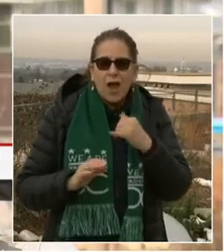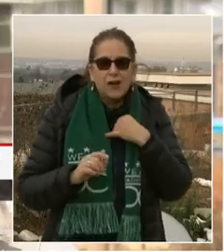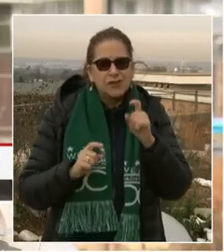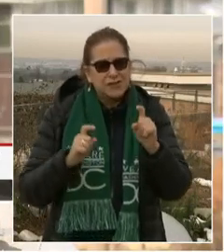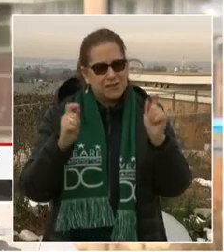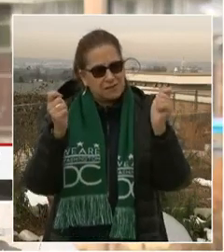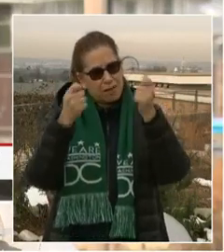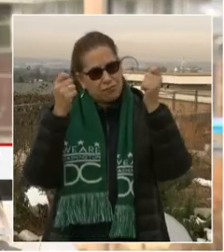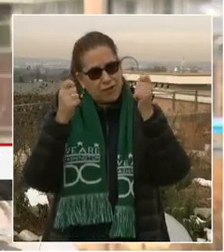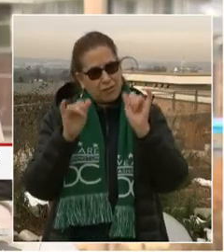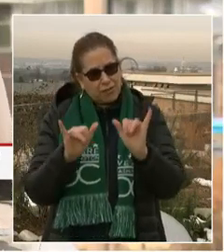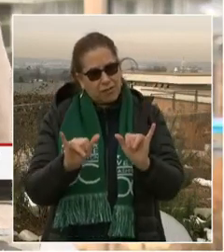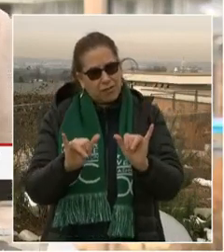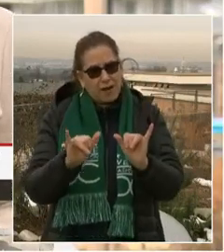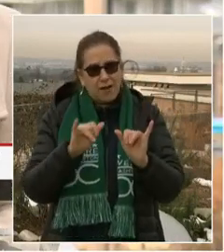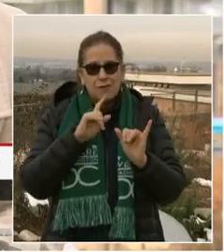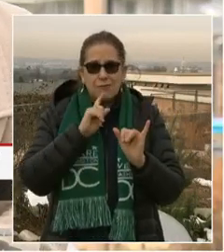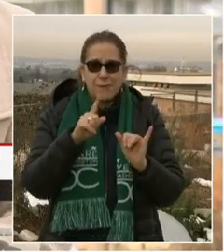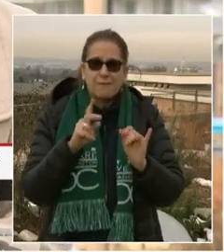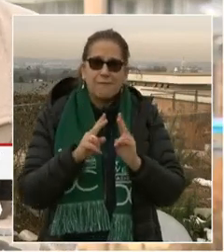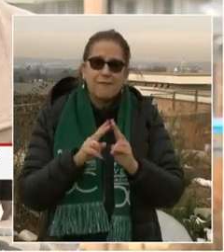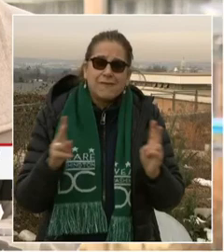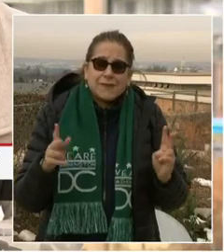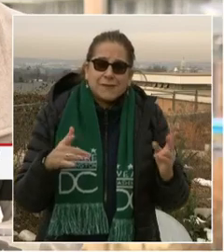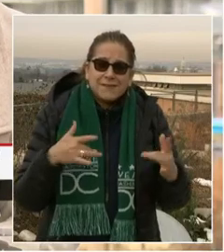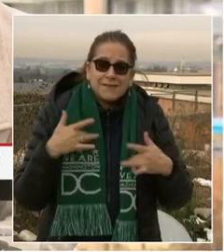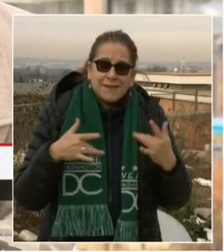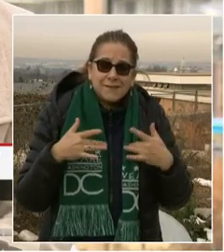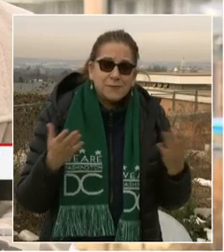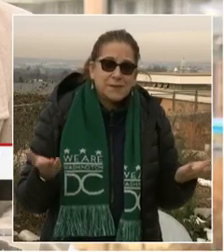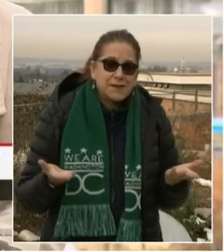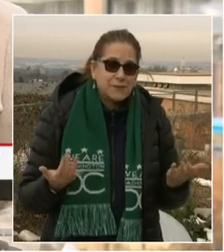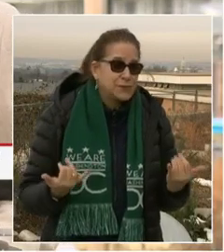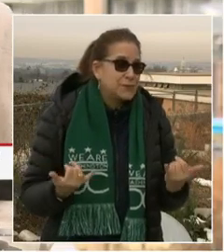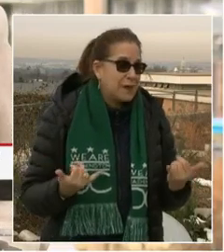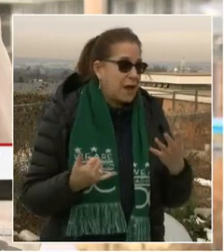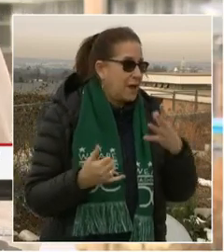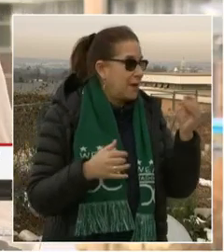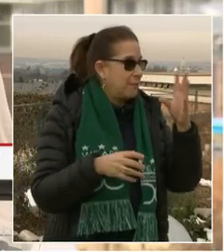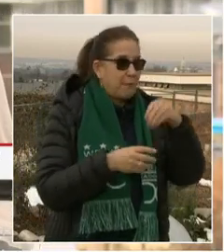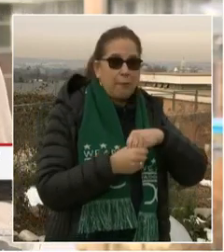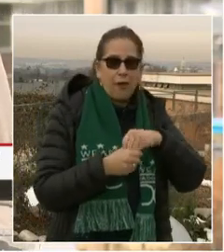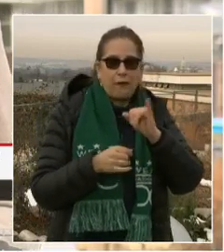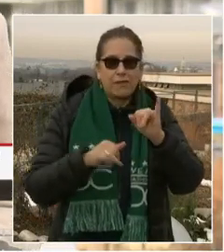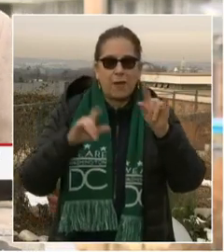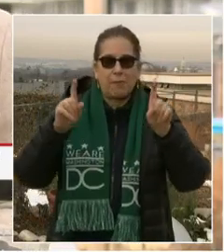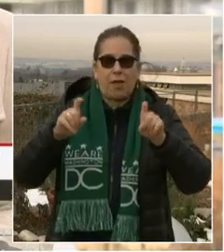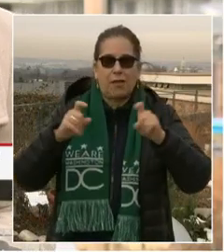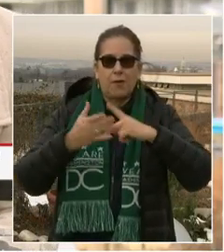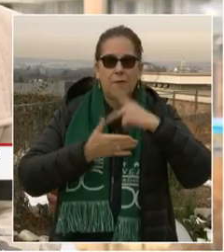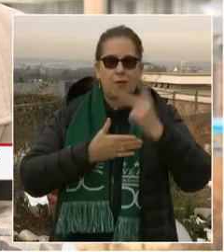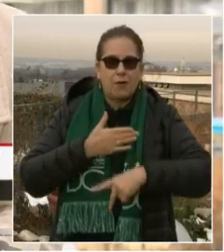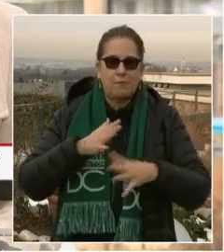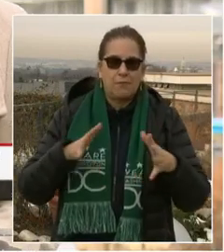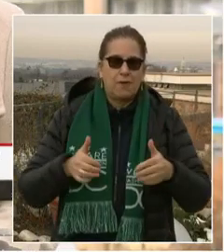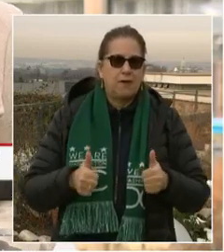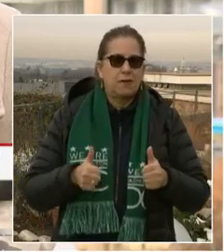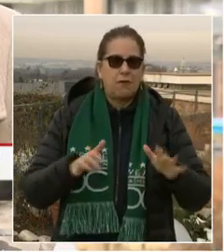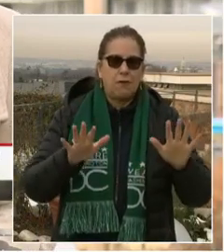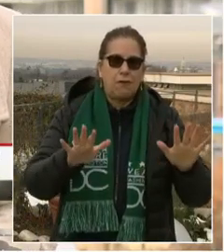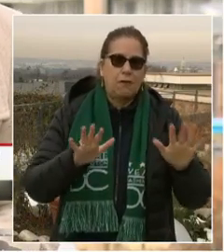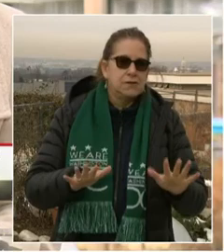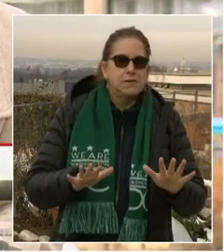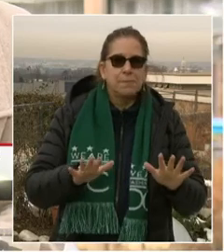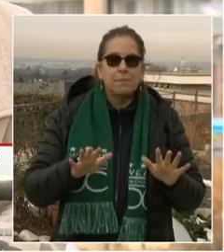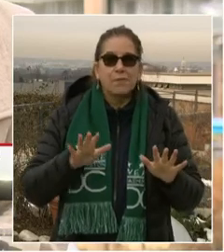join today by celebrating this pilot. As we come together across the city as partners,